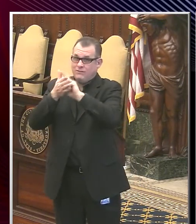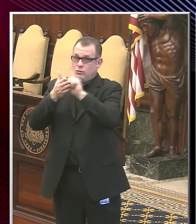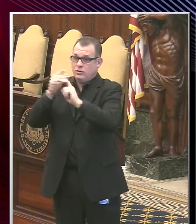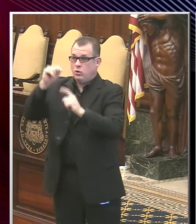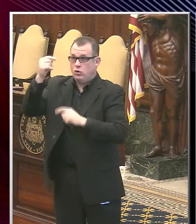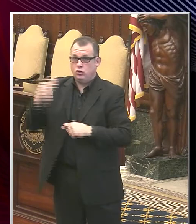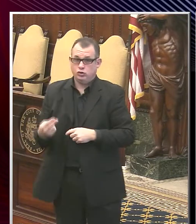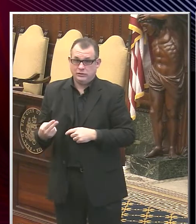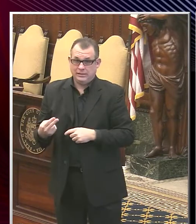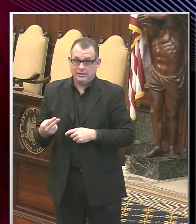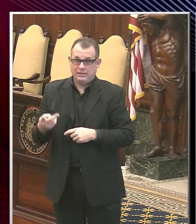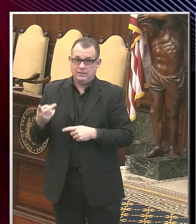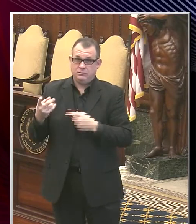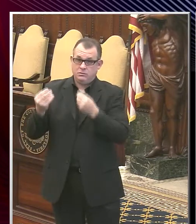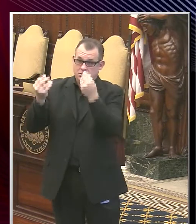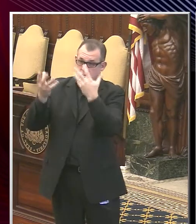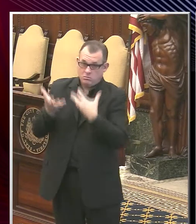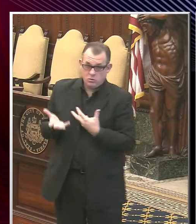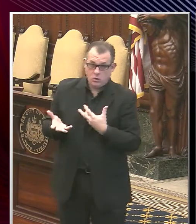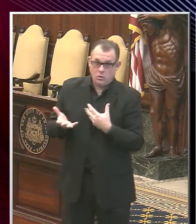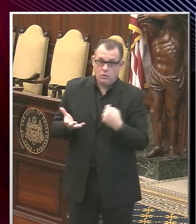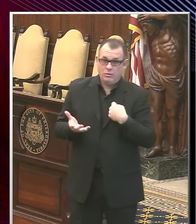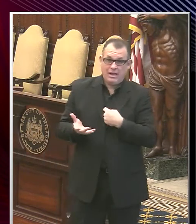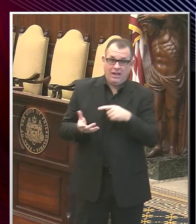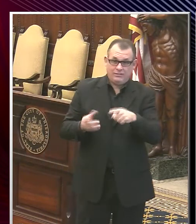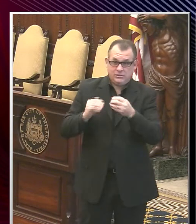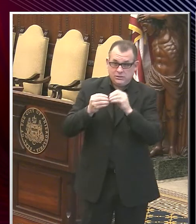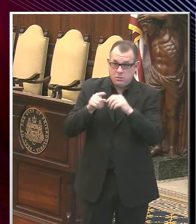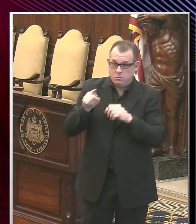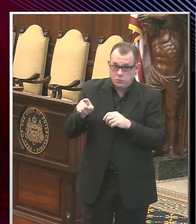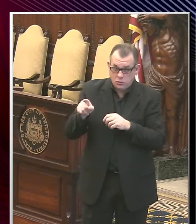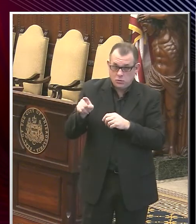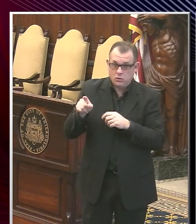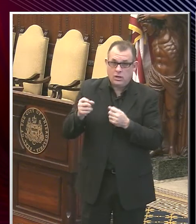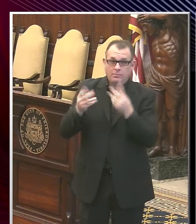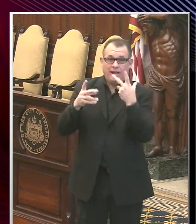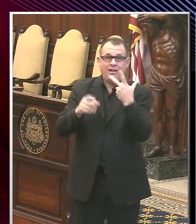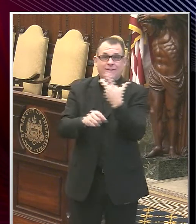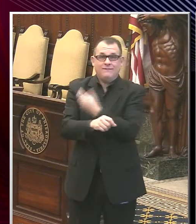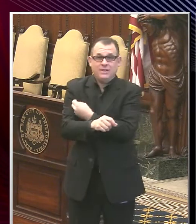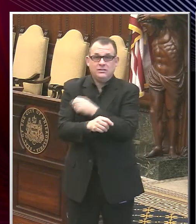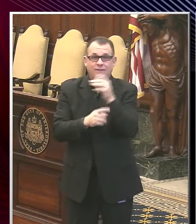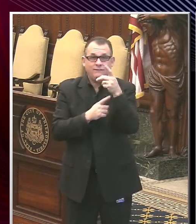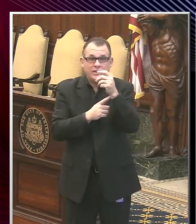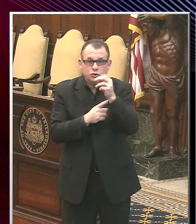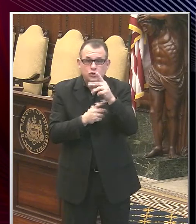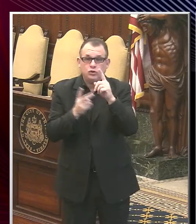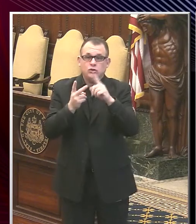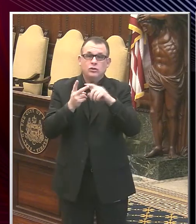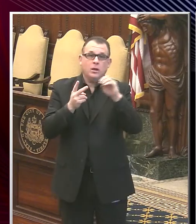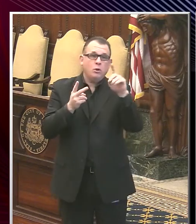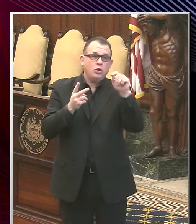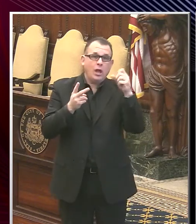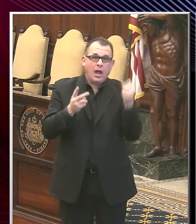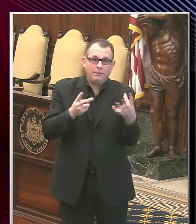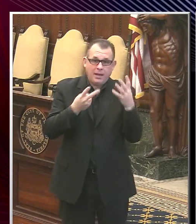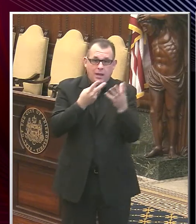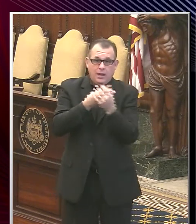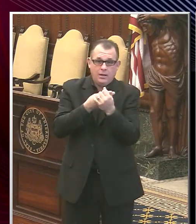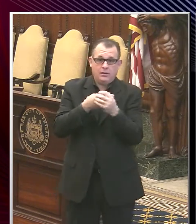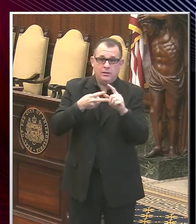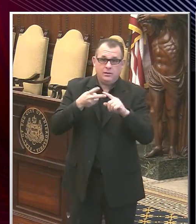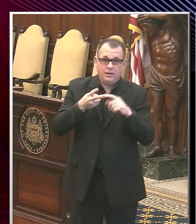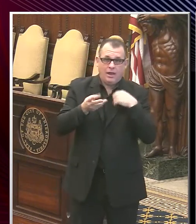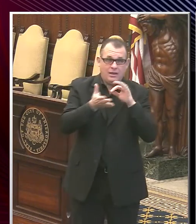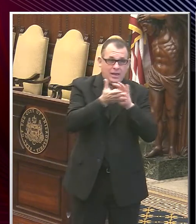Every Thursday, they will tell us we have this many doses of the Pfizer product and this many doses of the Moderna.